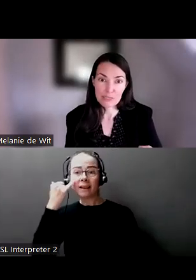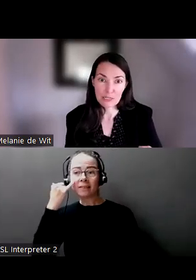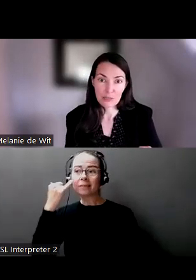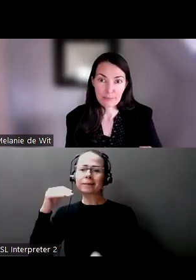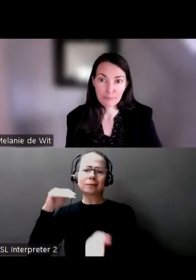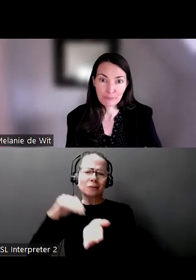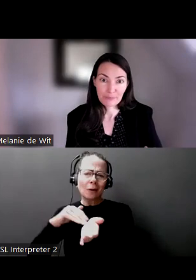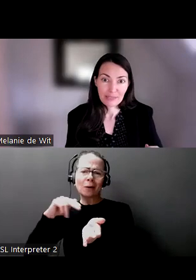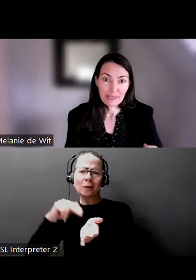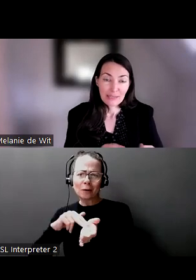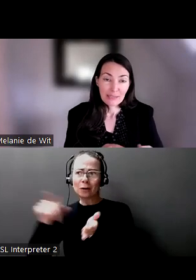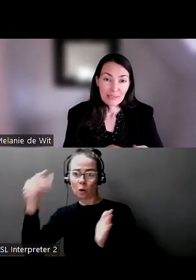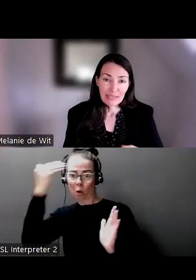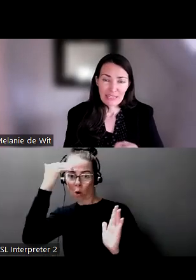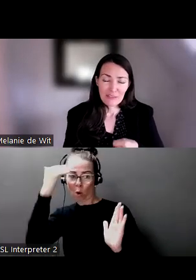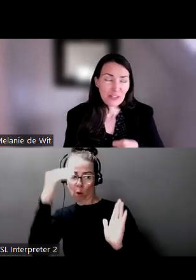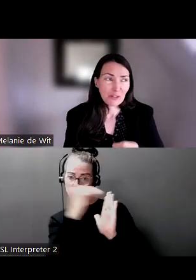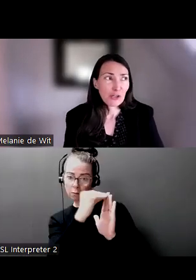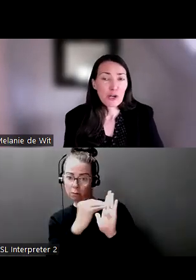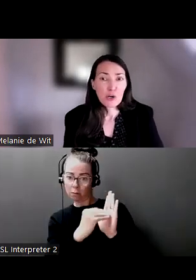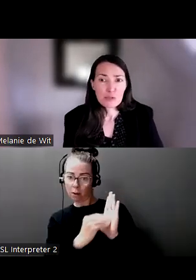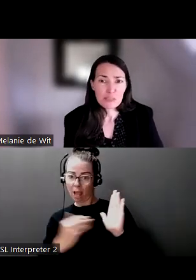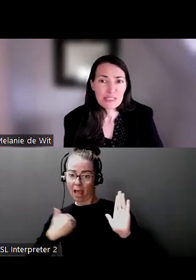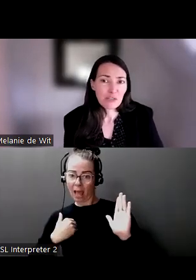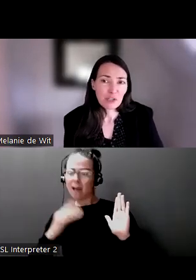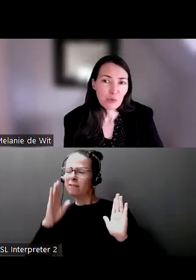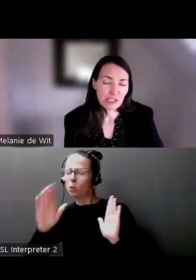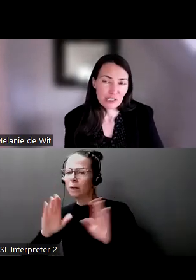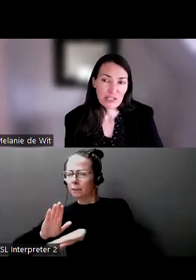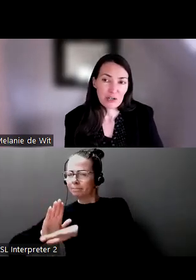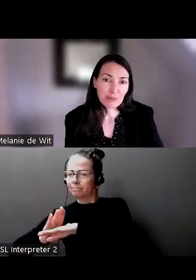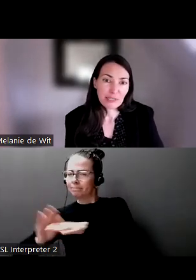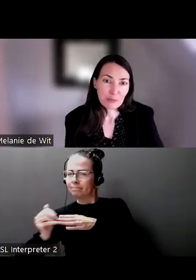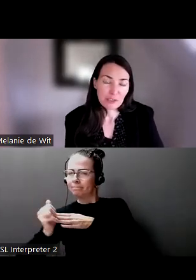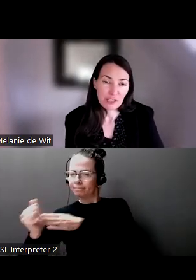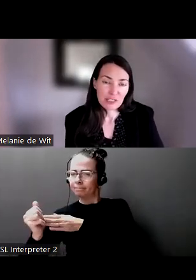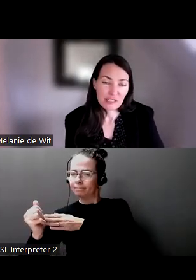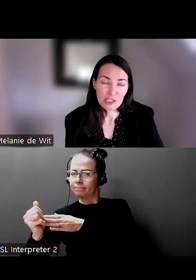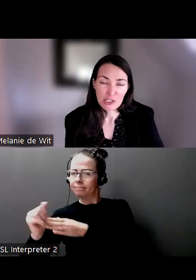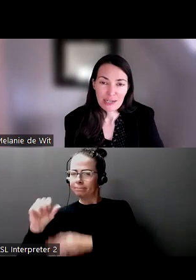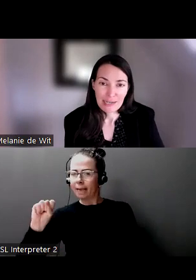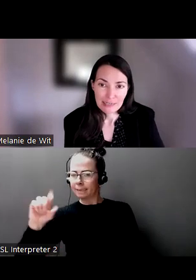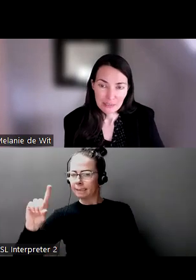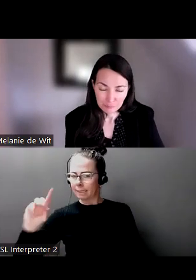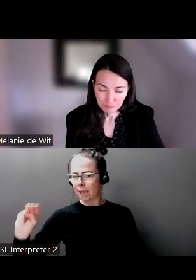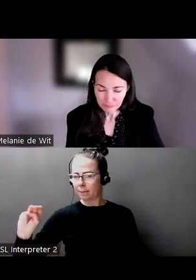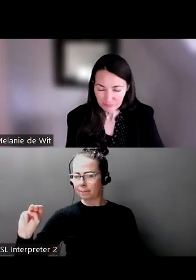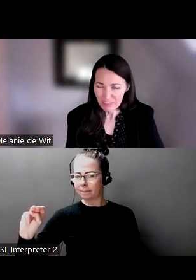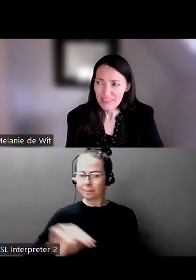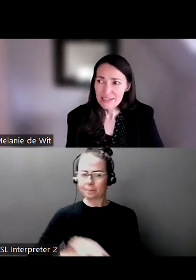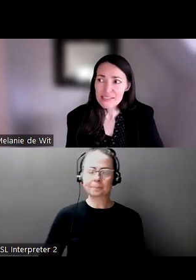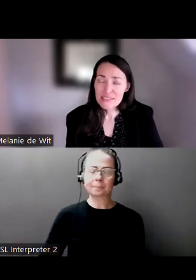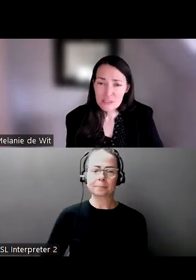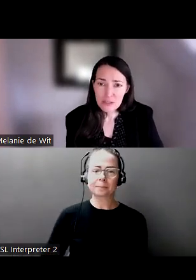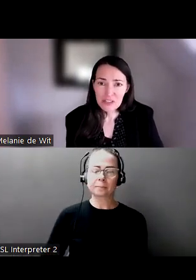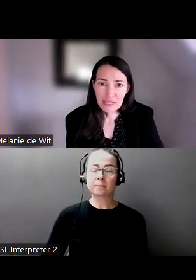are binding on them. If there are no specific wishes that are applicable to the decision at hand,